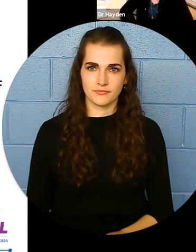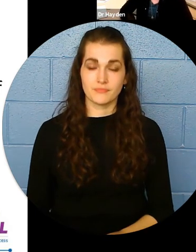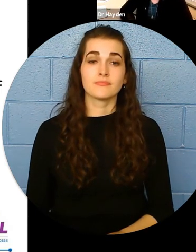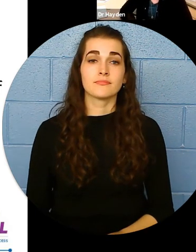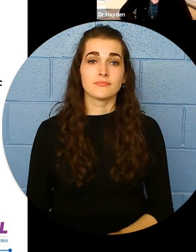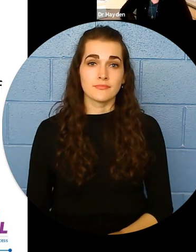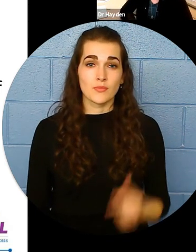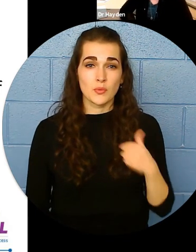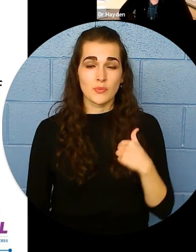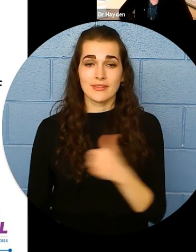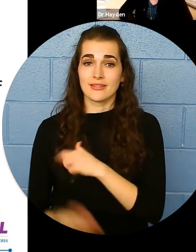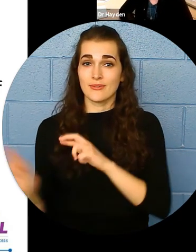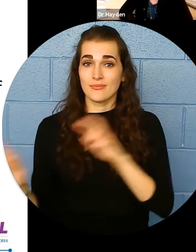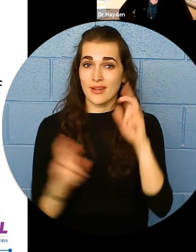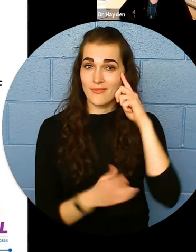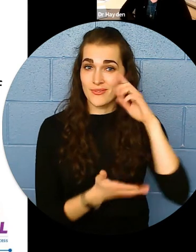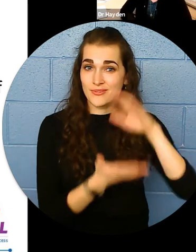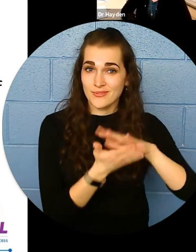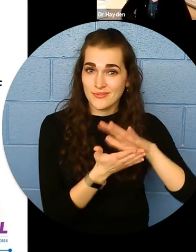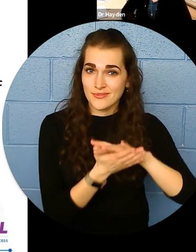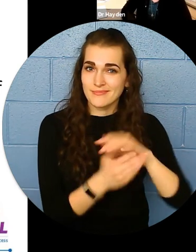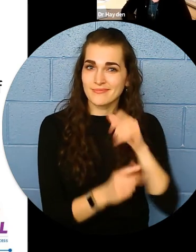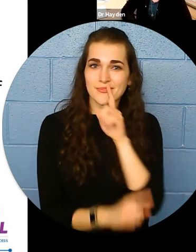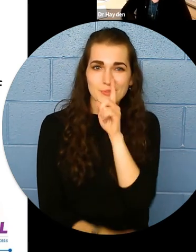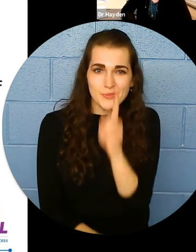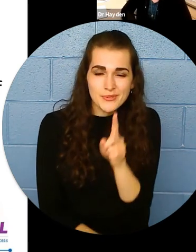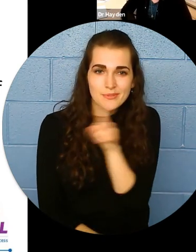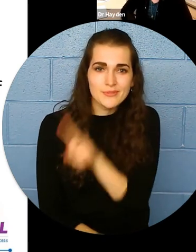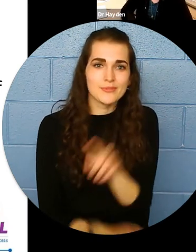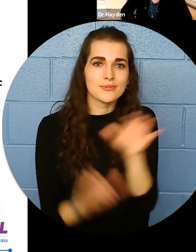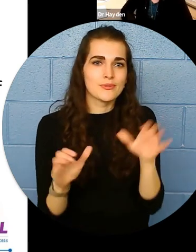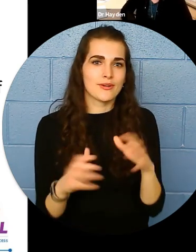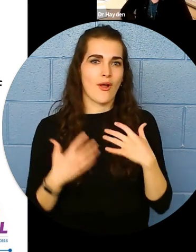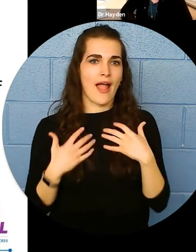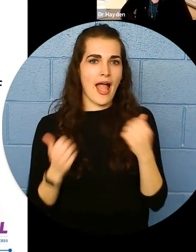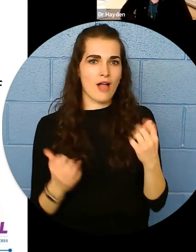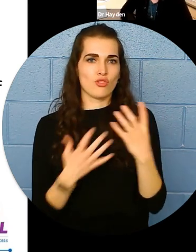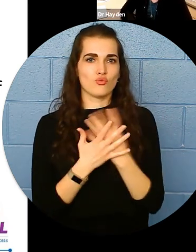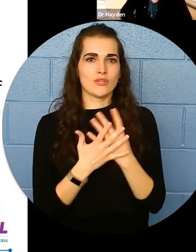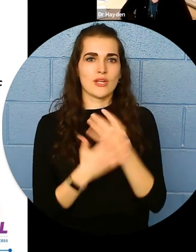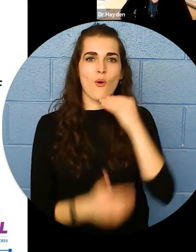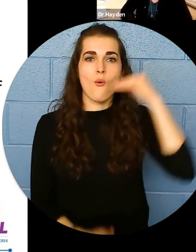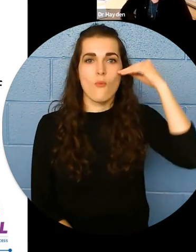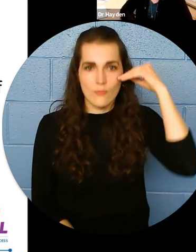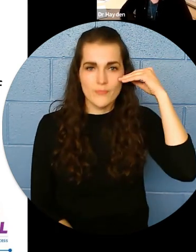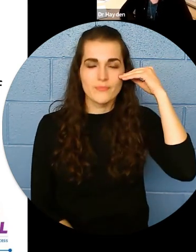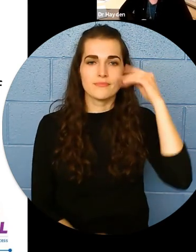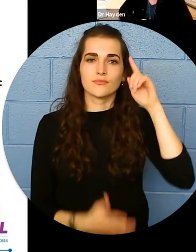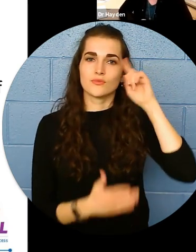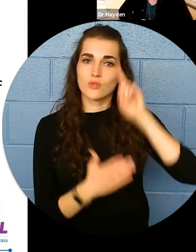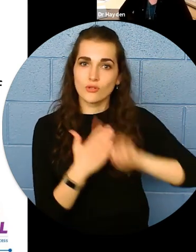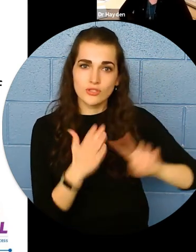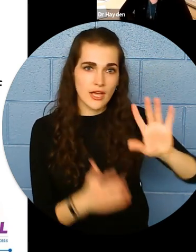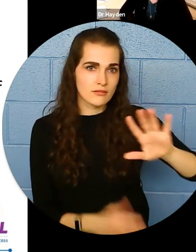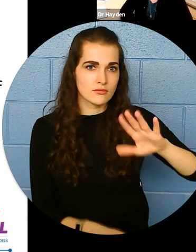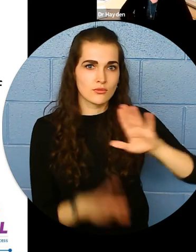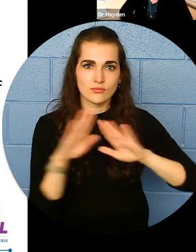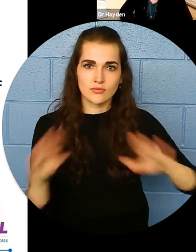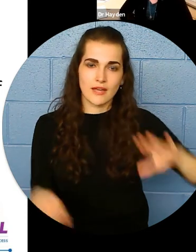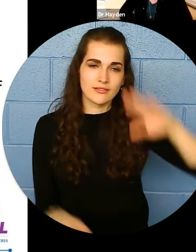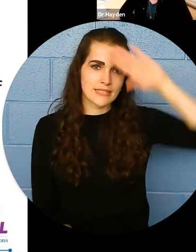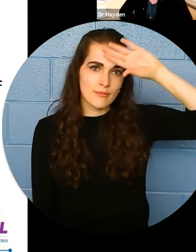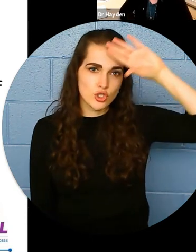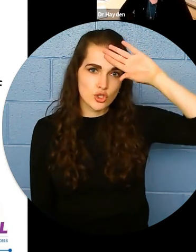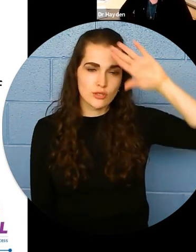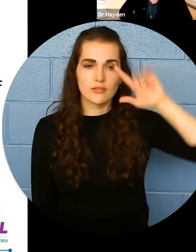So as we get ready for school, we want to make sure that you're doing your health screenings at home. So check your child's temperature. If